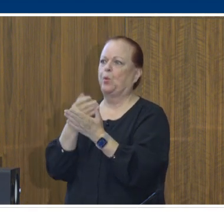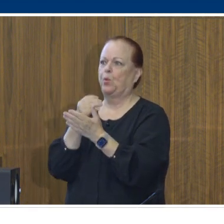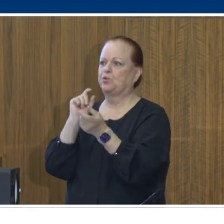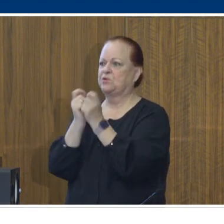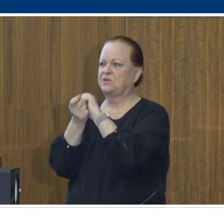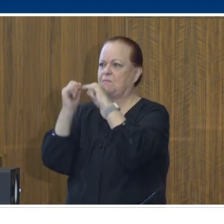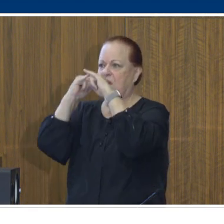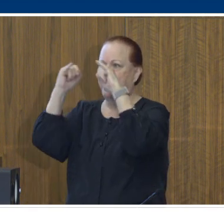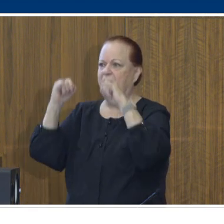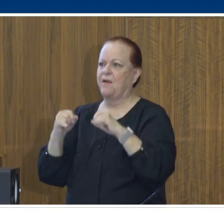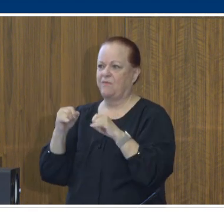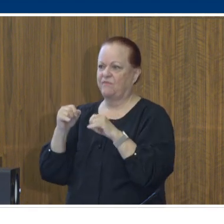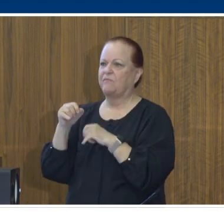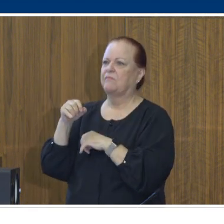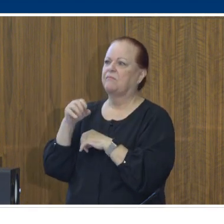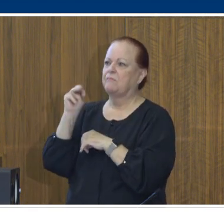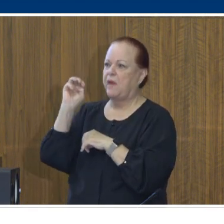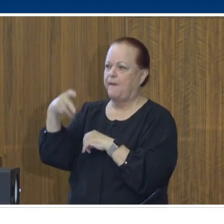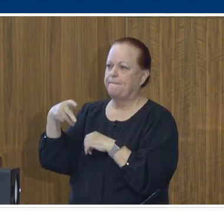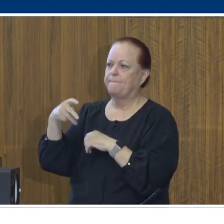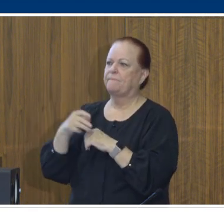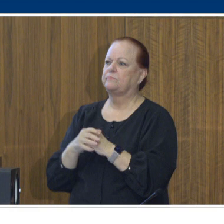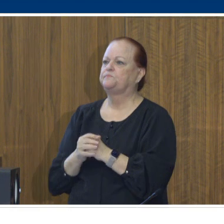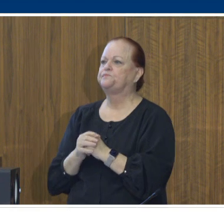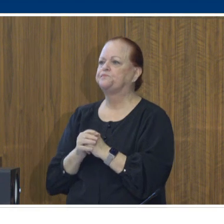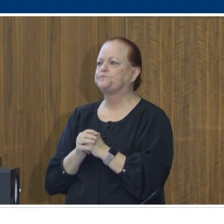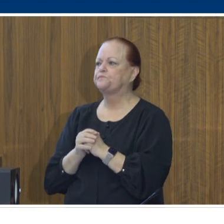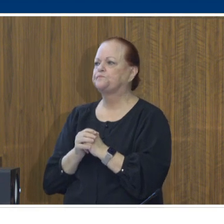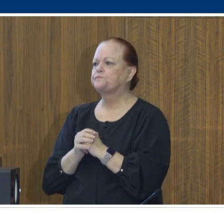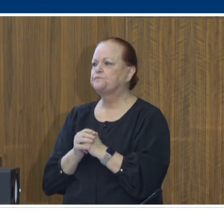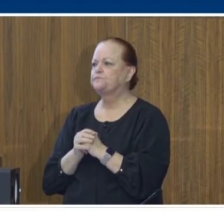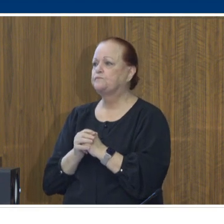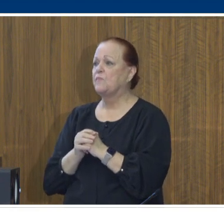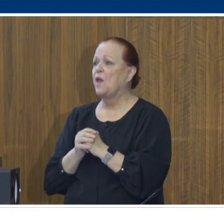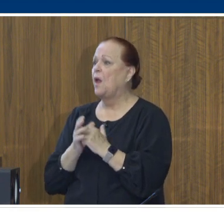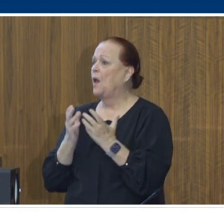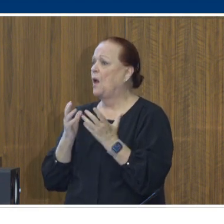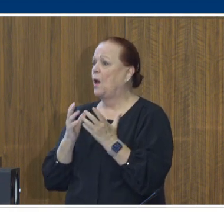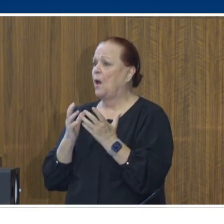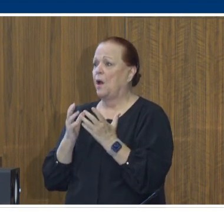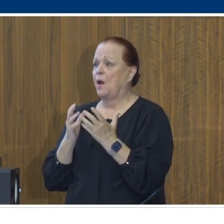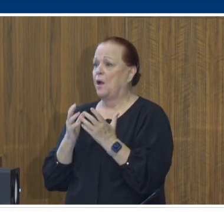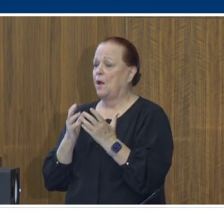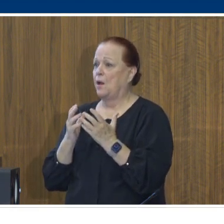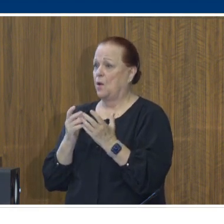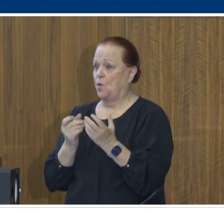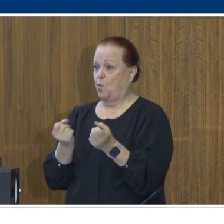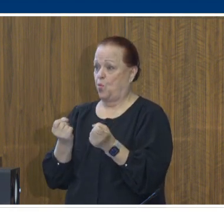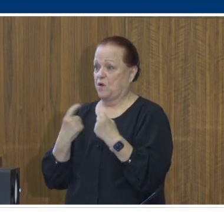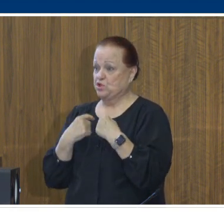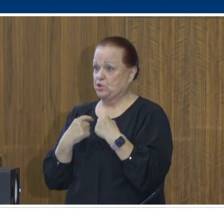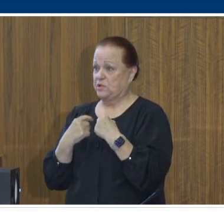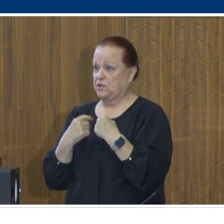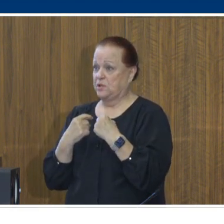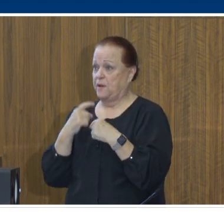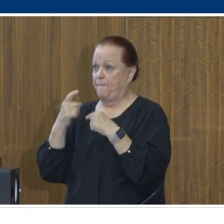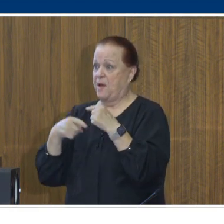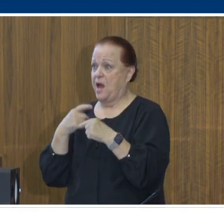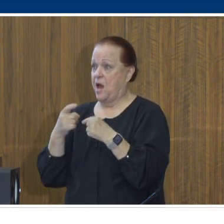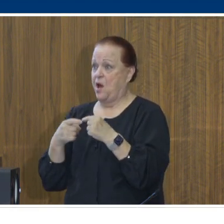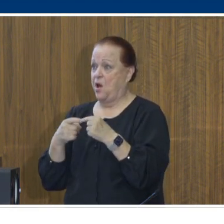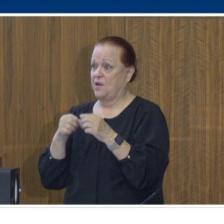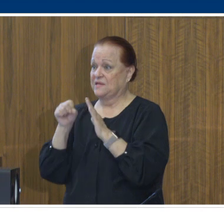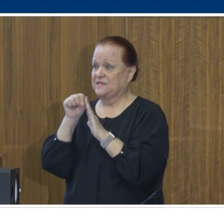2022 primary election. The question has come up as to, with regards to the